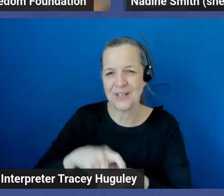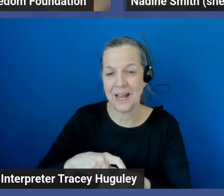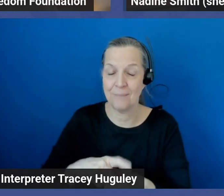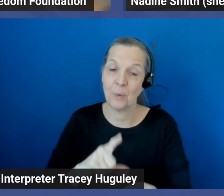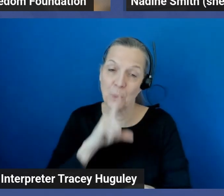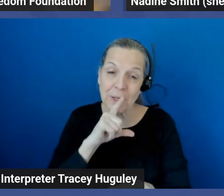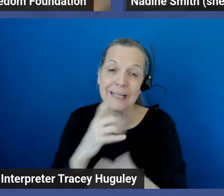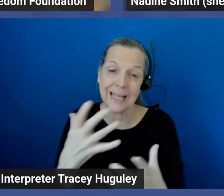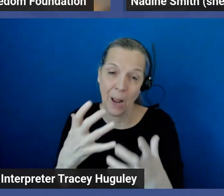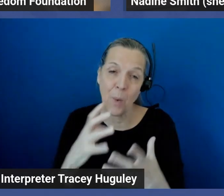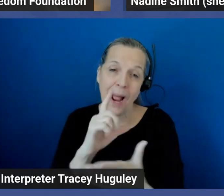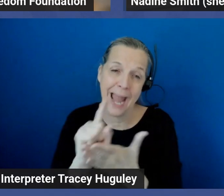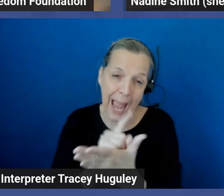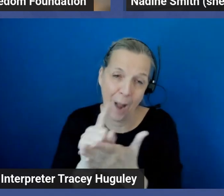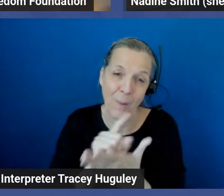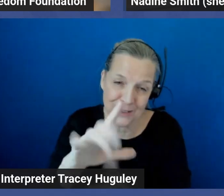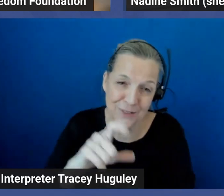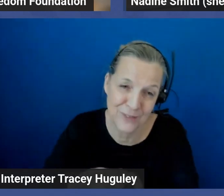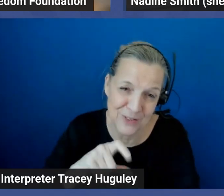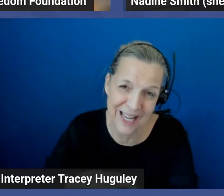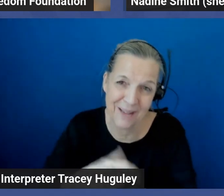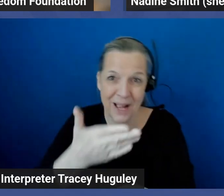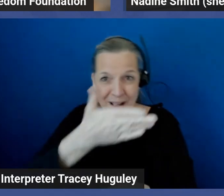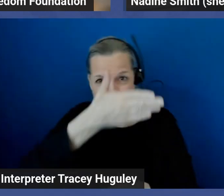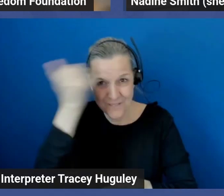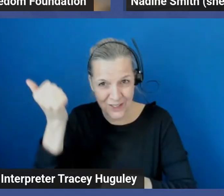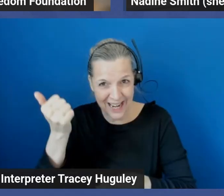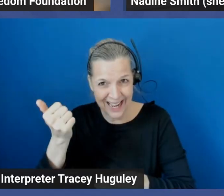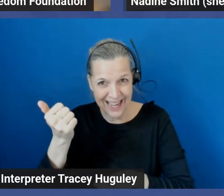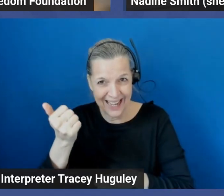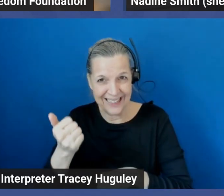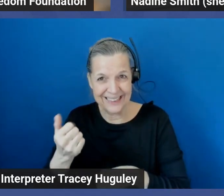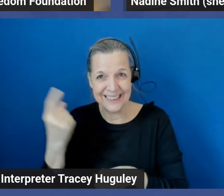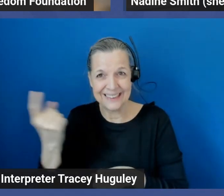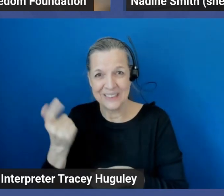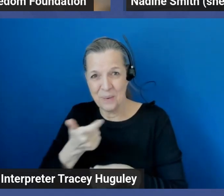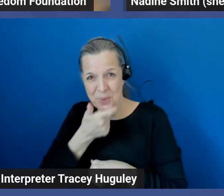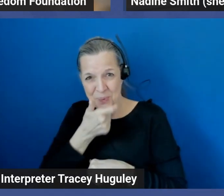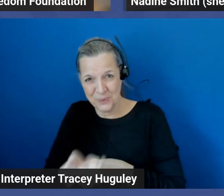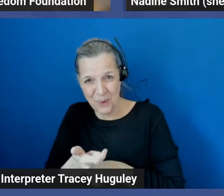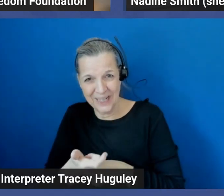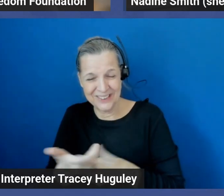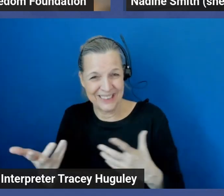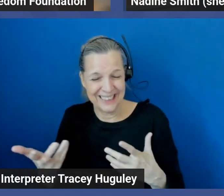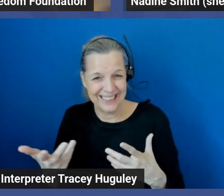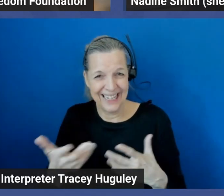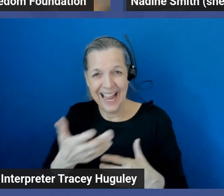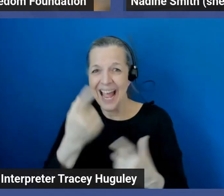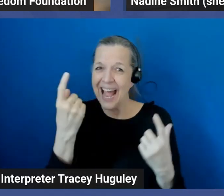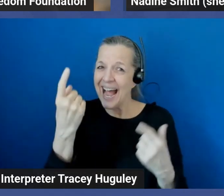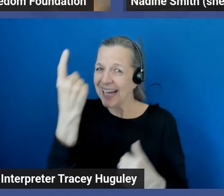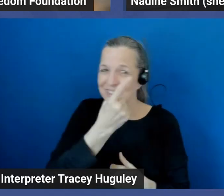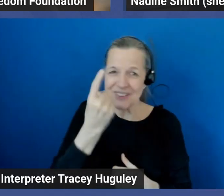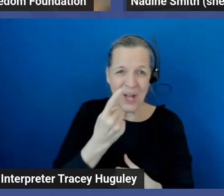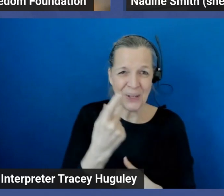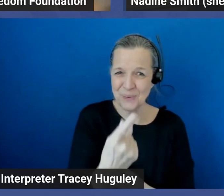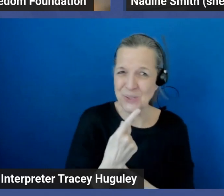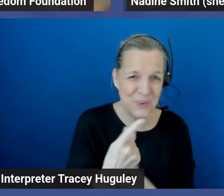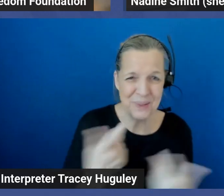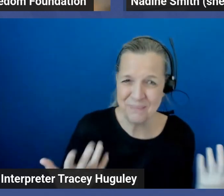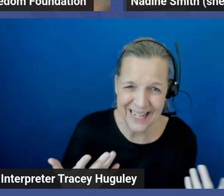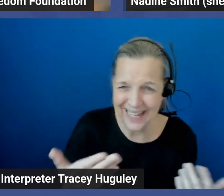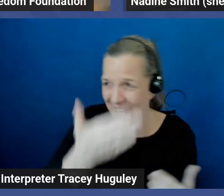take hours and hours of your time. I forgot that anyone's watching. I just thought it was you and me just doing what we do sometimes.